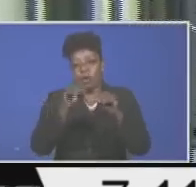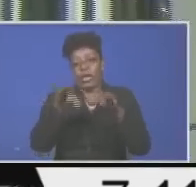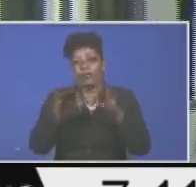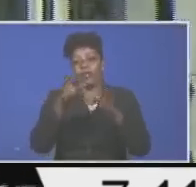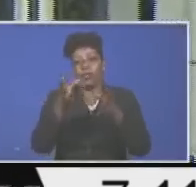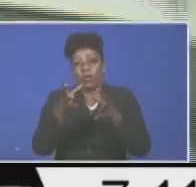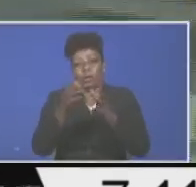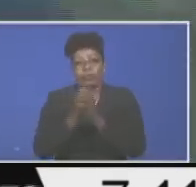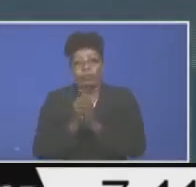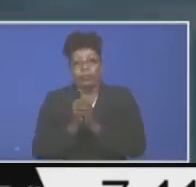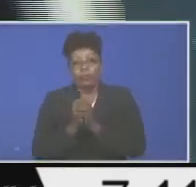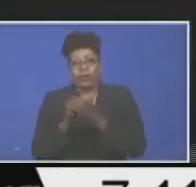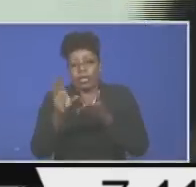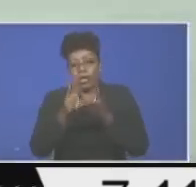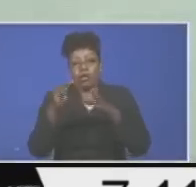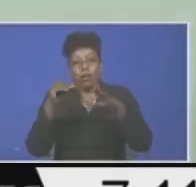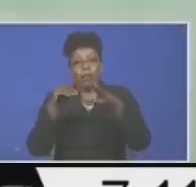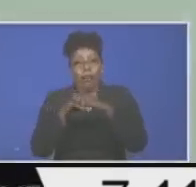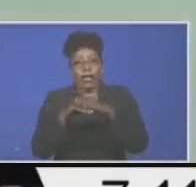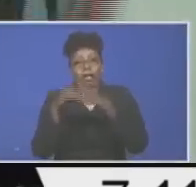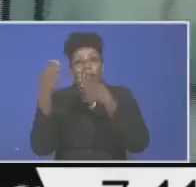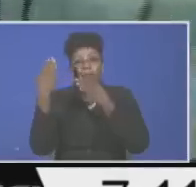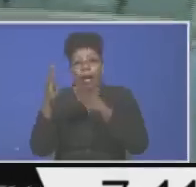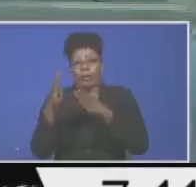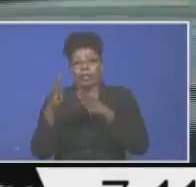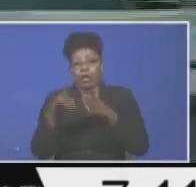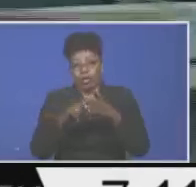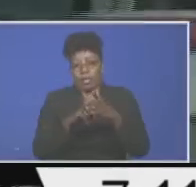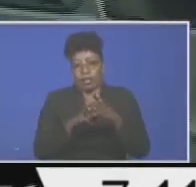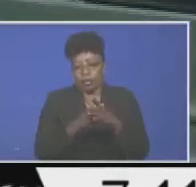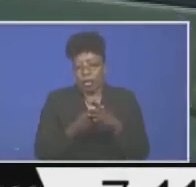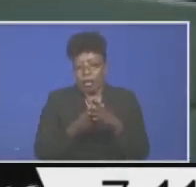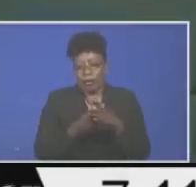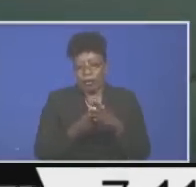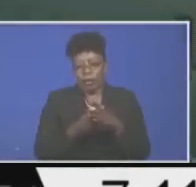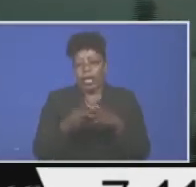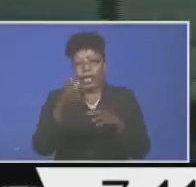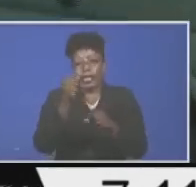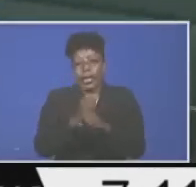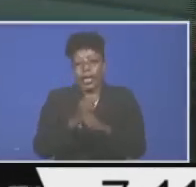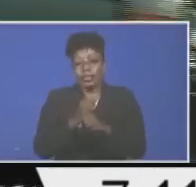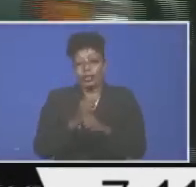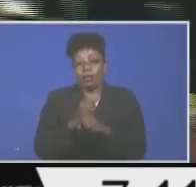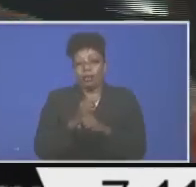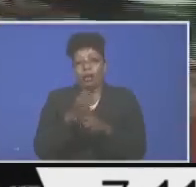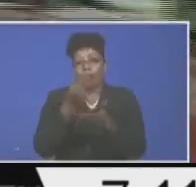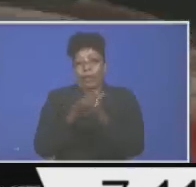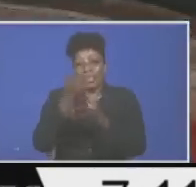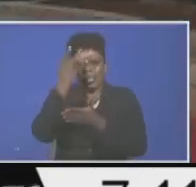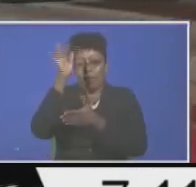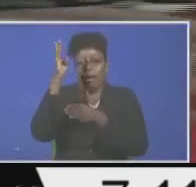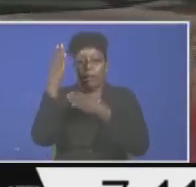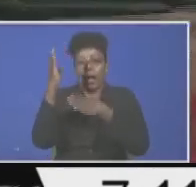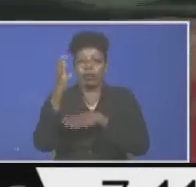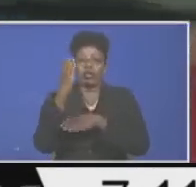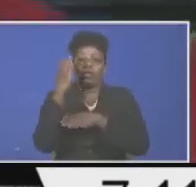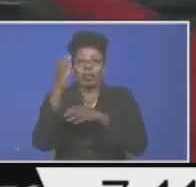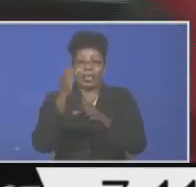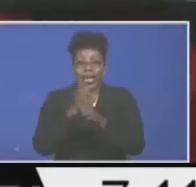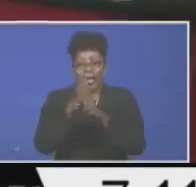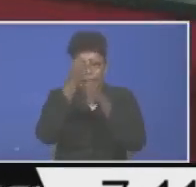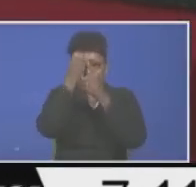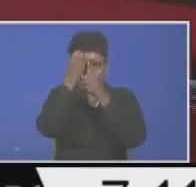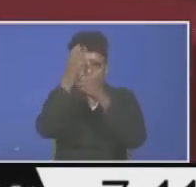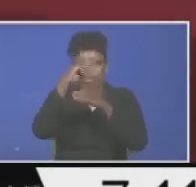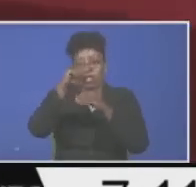Minister Fowlkes noted that the Central Bank of the Bahamas is also launching an initiative called Get Money Smart Bahamas that consumers can receive